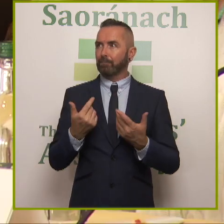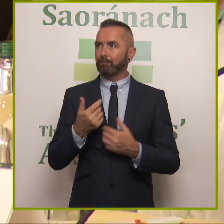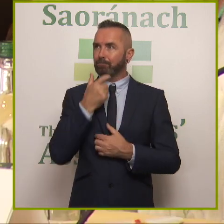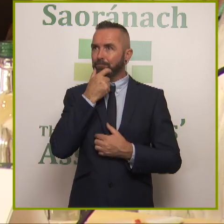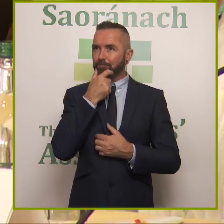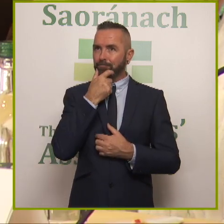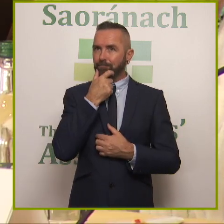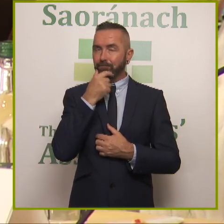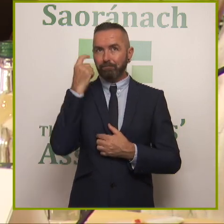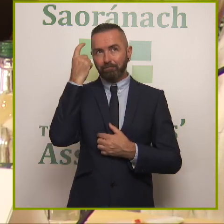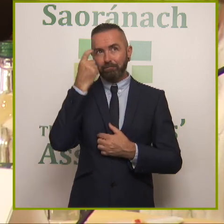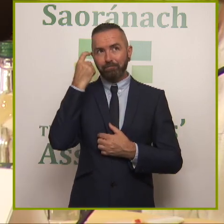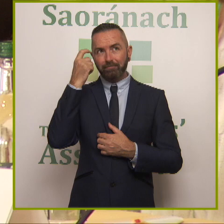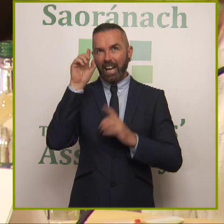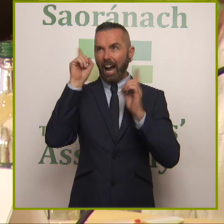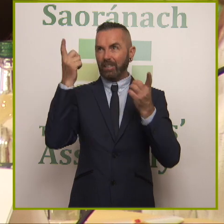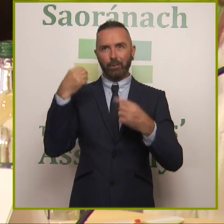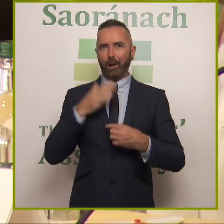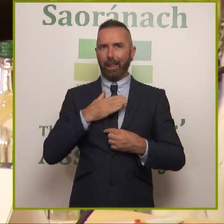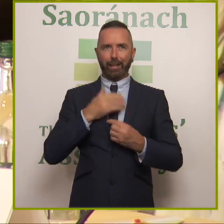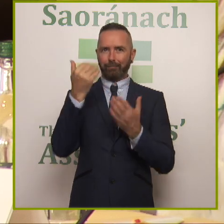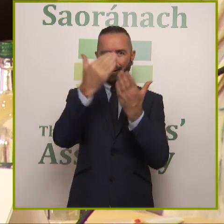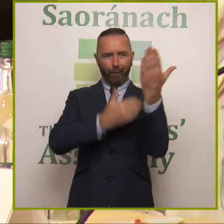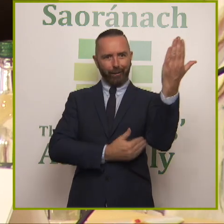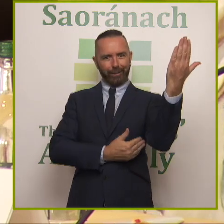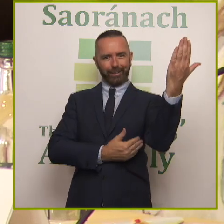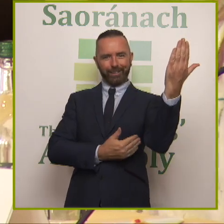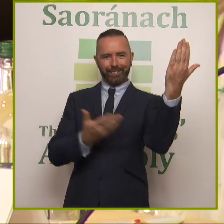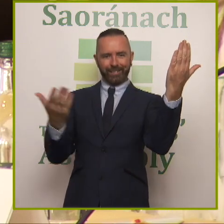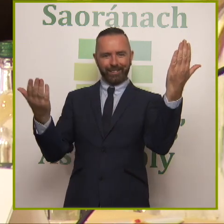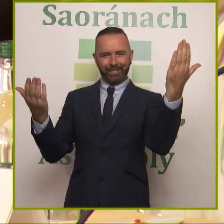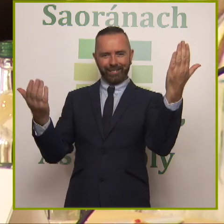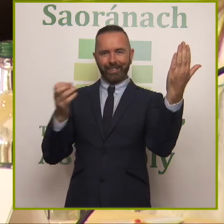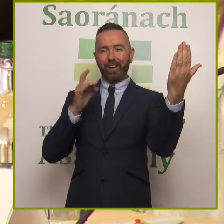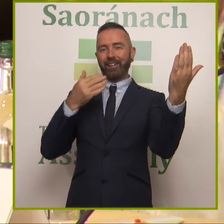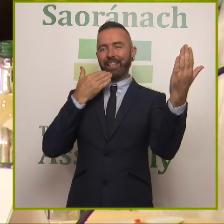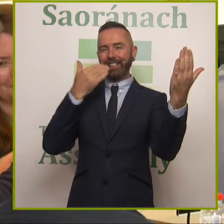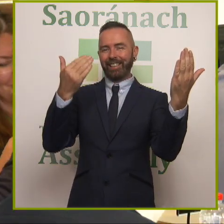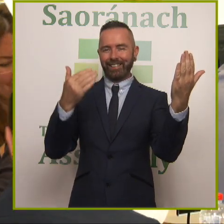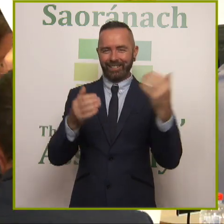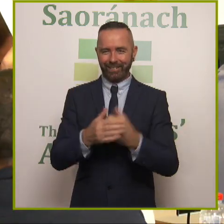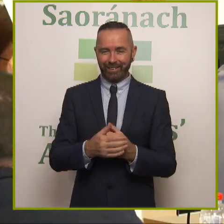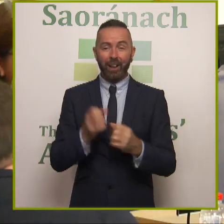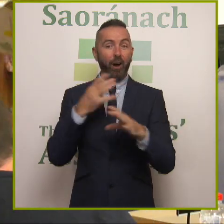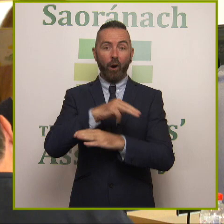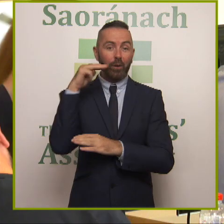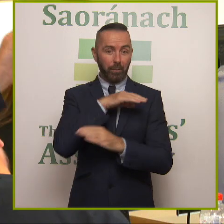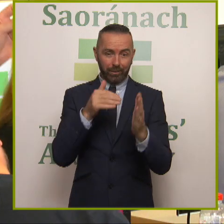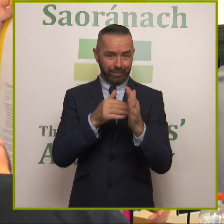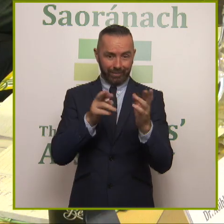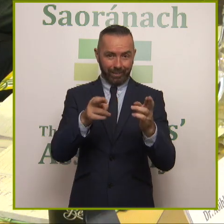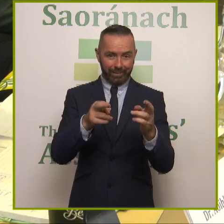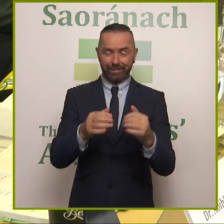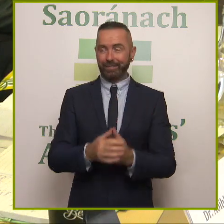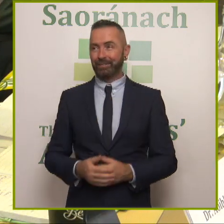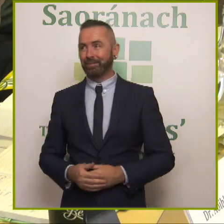like, I don't know, I like all of them. It's okay, thank you. They are all important, Ailey.